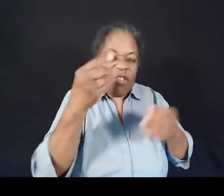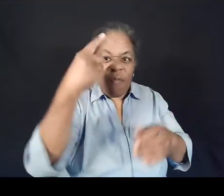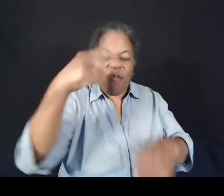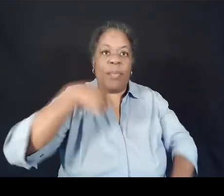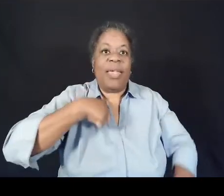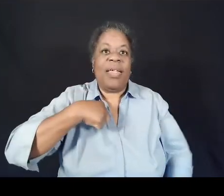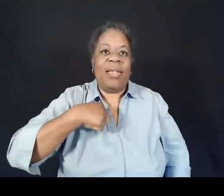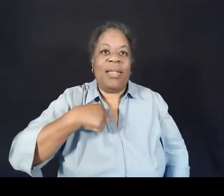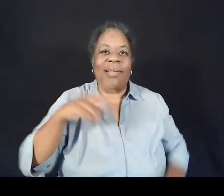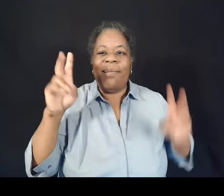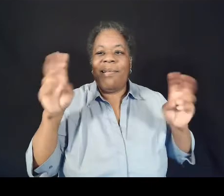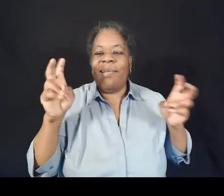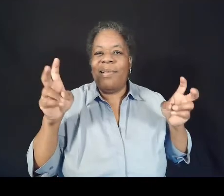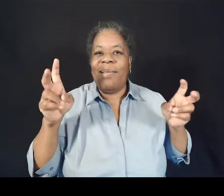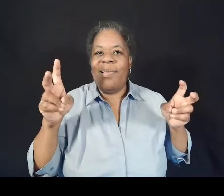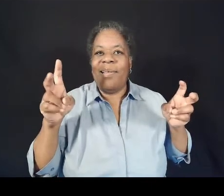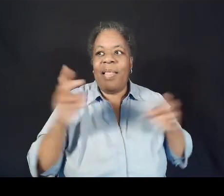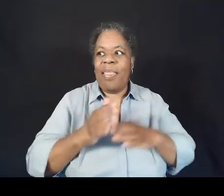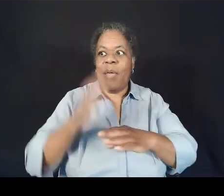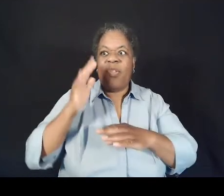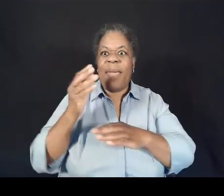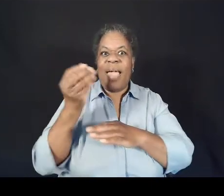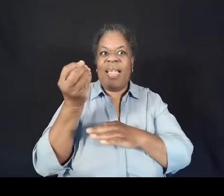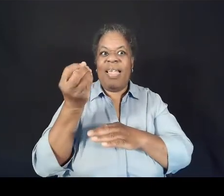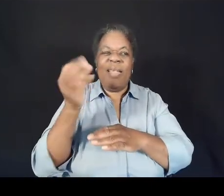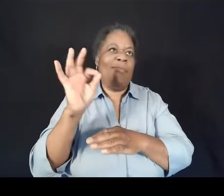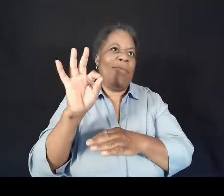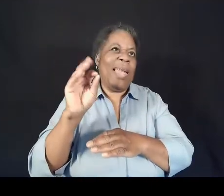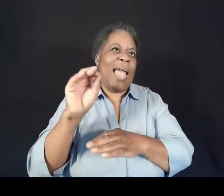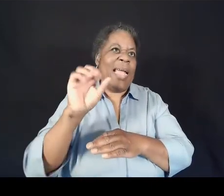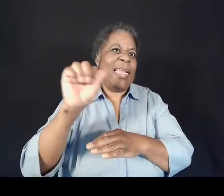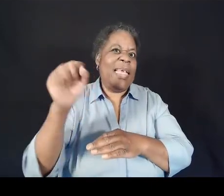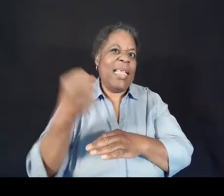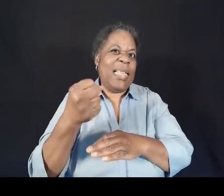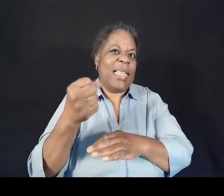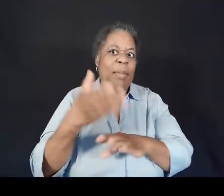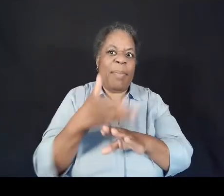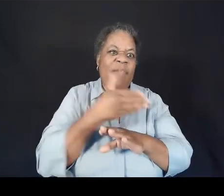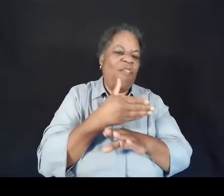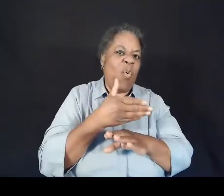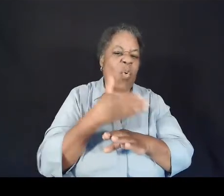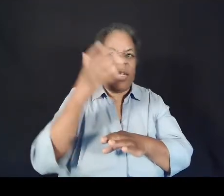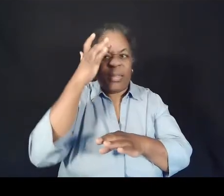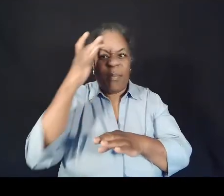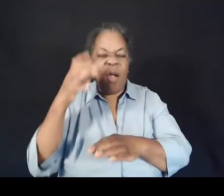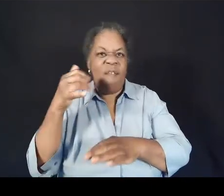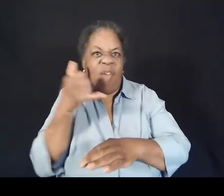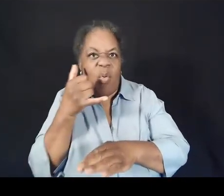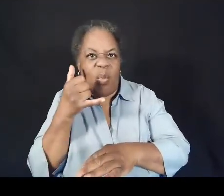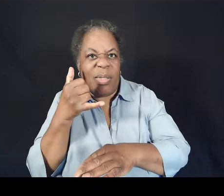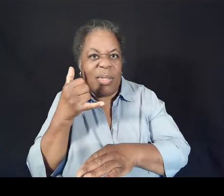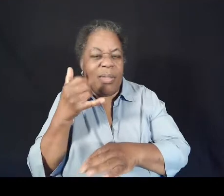And that was in the 90s, before we were all carrying smartphones around in our pockets.